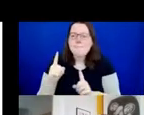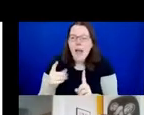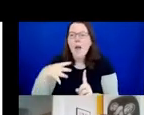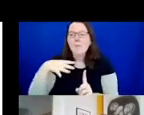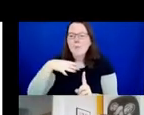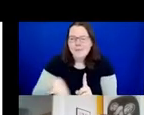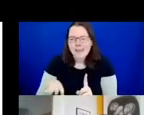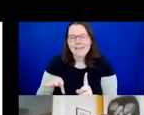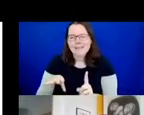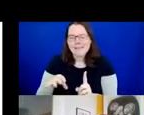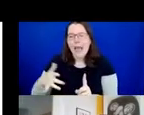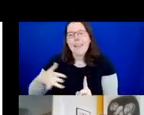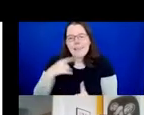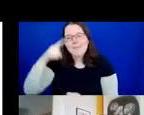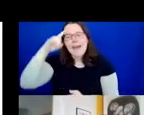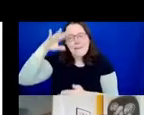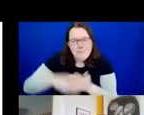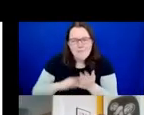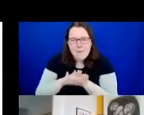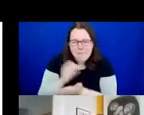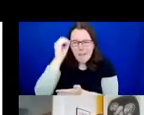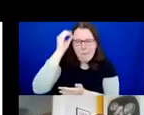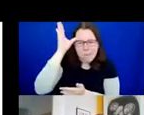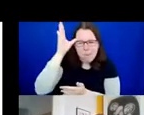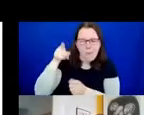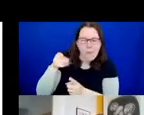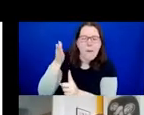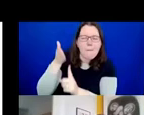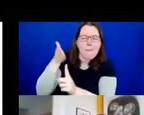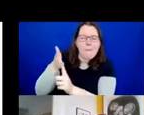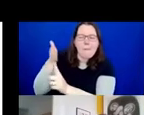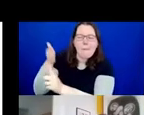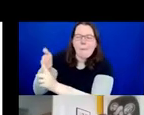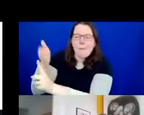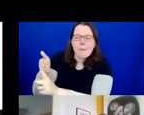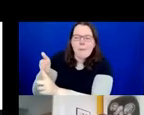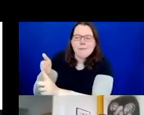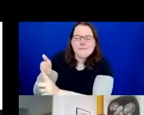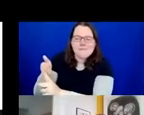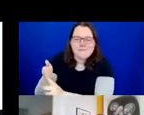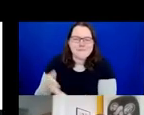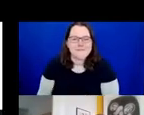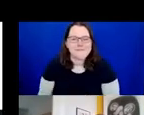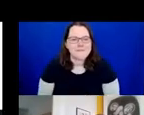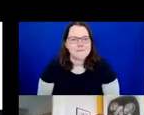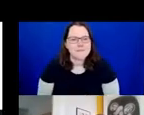expertise that comes from lived experience to see them and to identify them. Next slide, please.